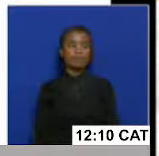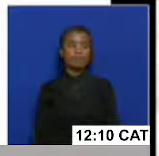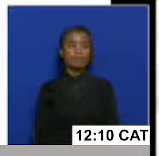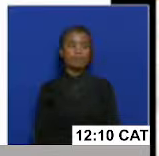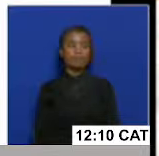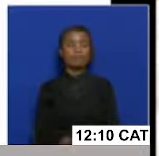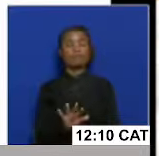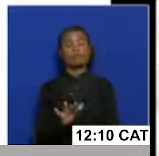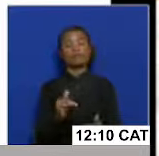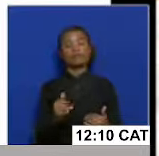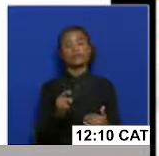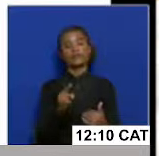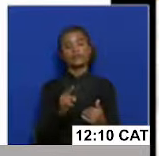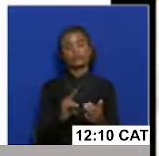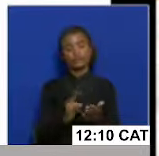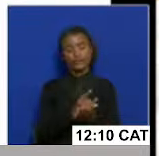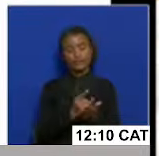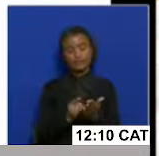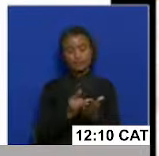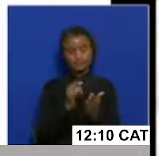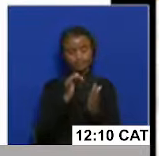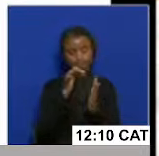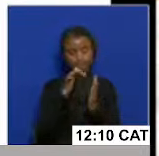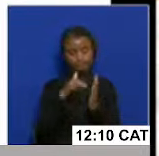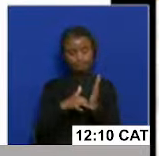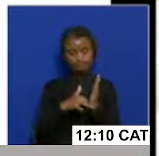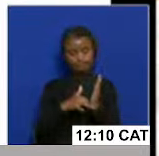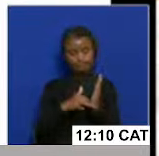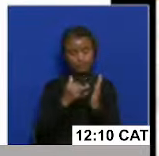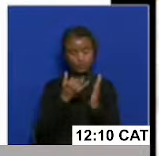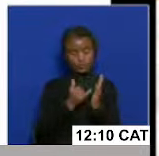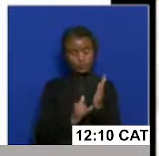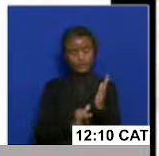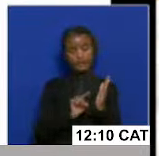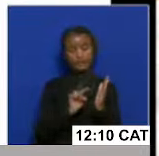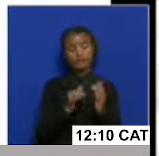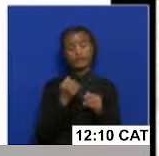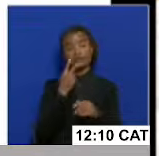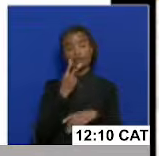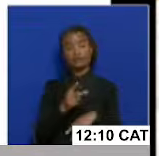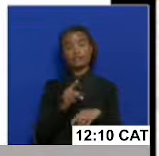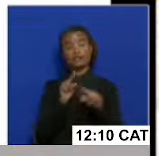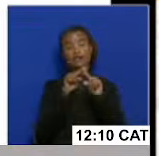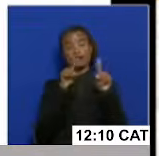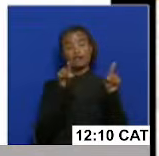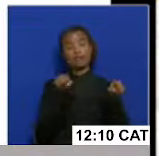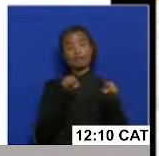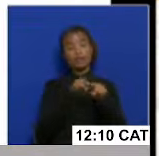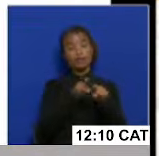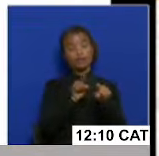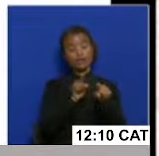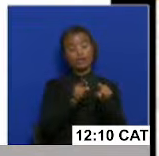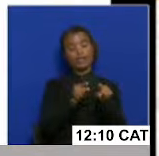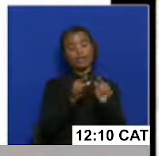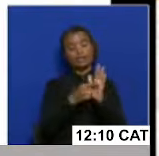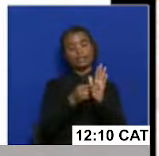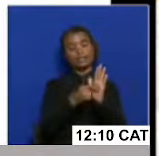you will see that just under K Juju, there's a block there with the date. Do you see that? It says 6 May